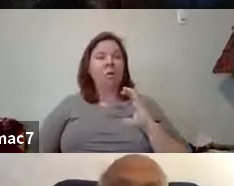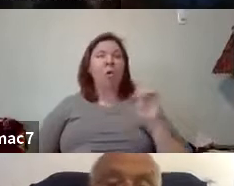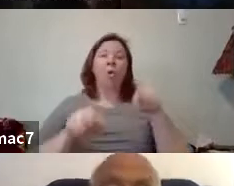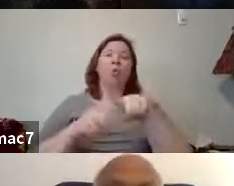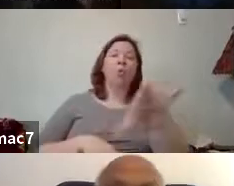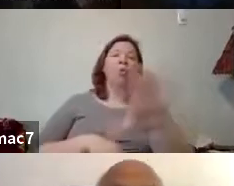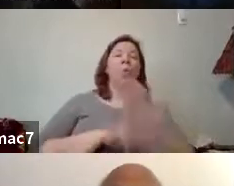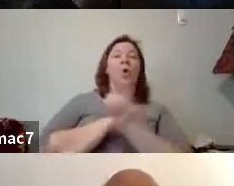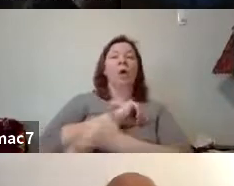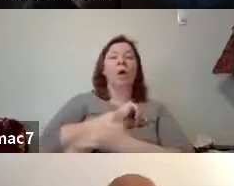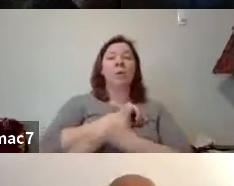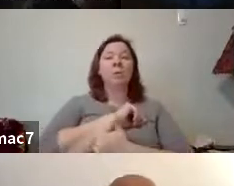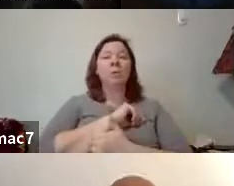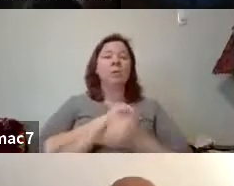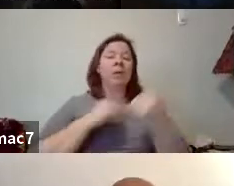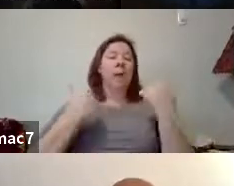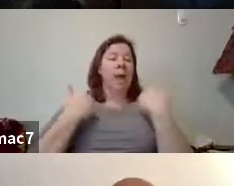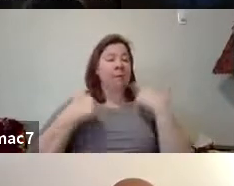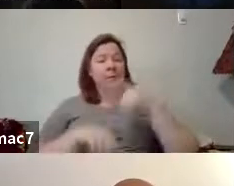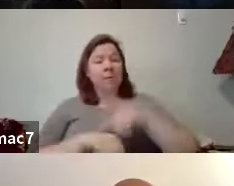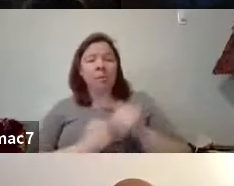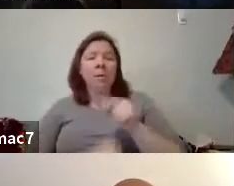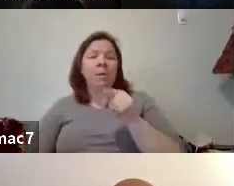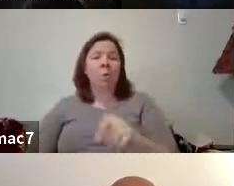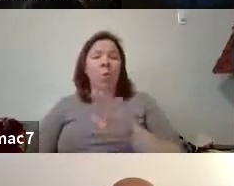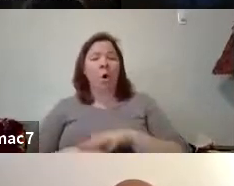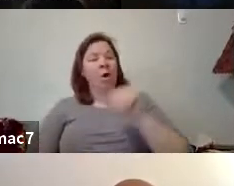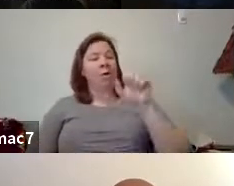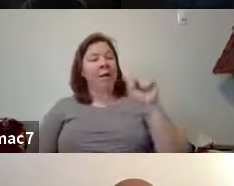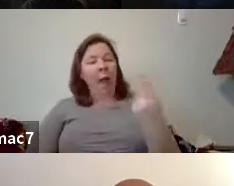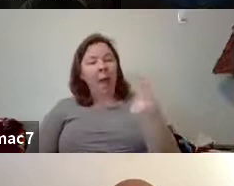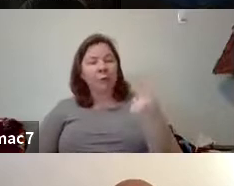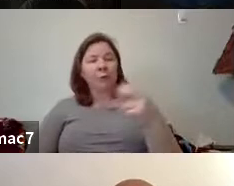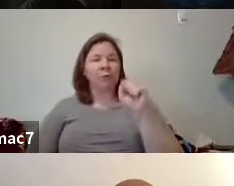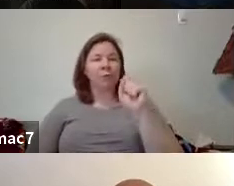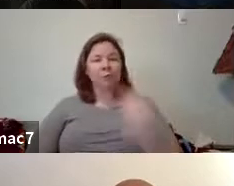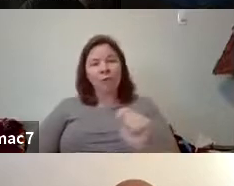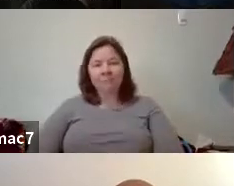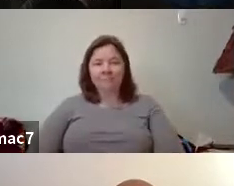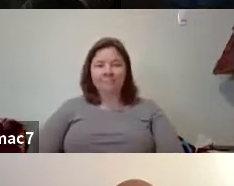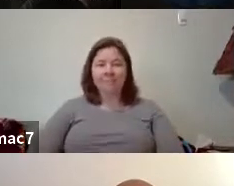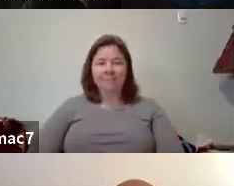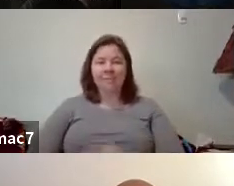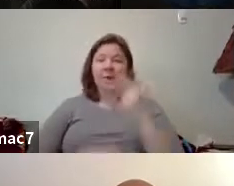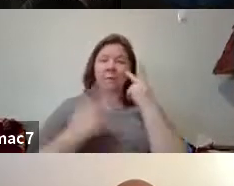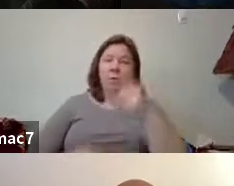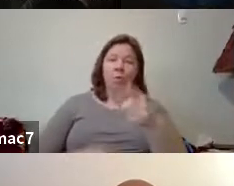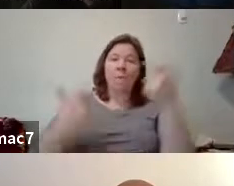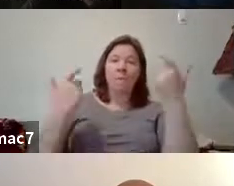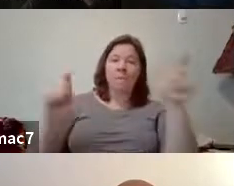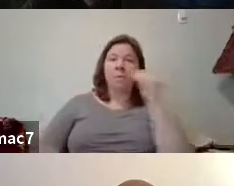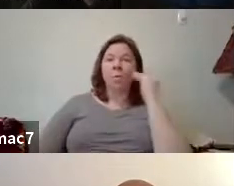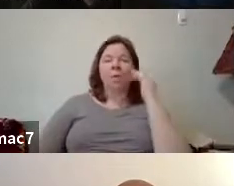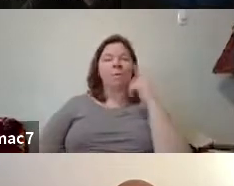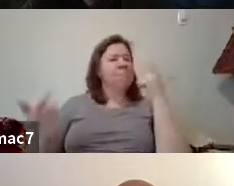country, spending time with you on Ash Street, coming to visit you in your mansion, because you'll all have